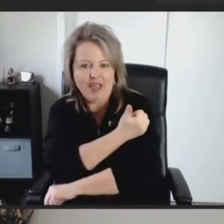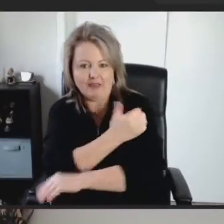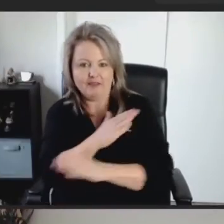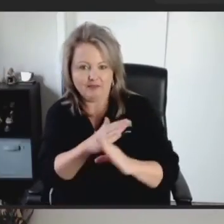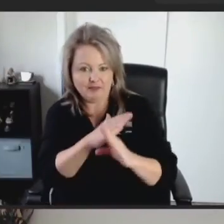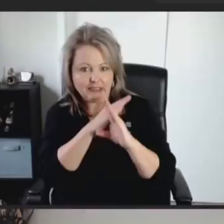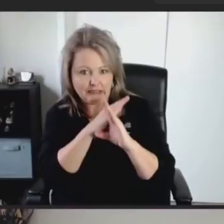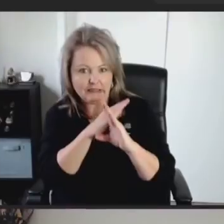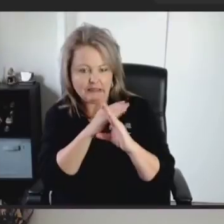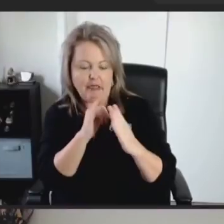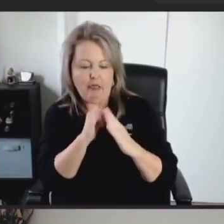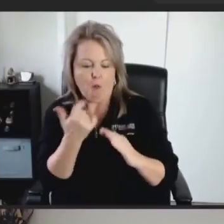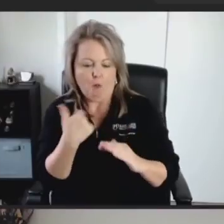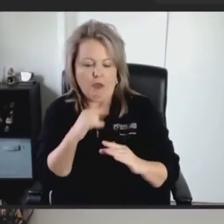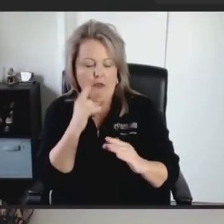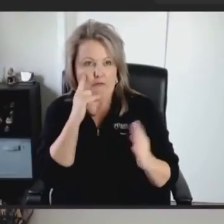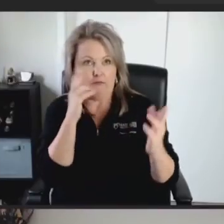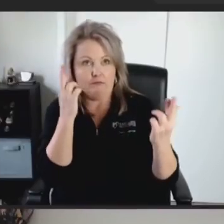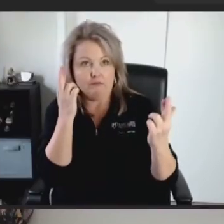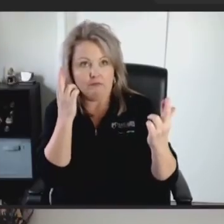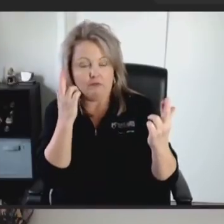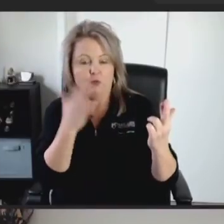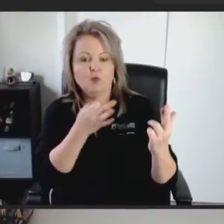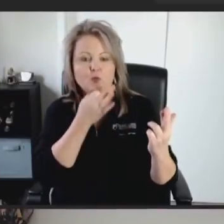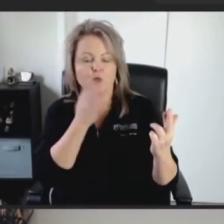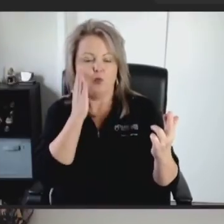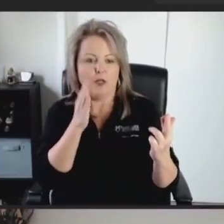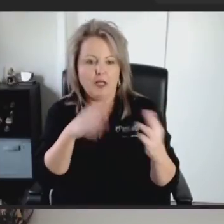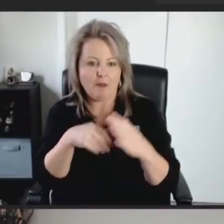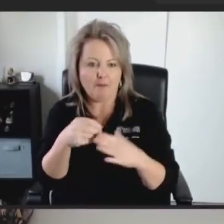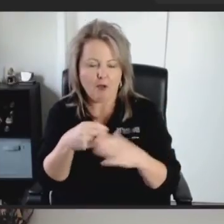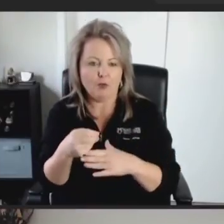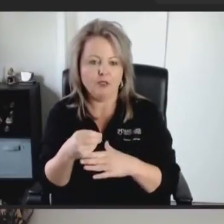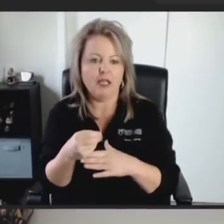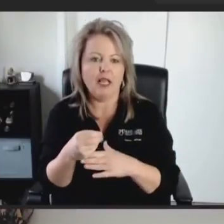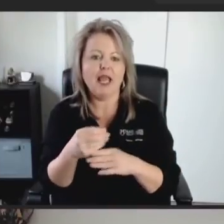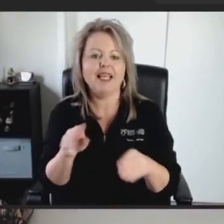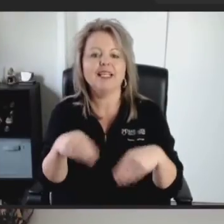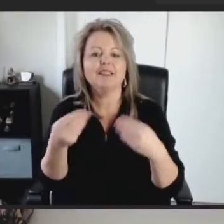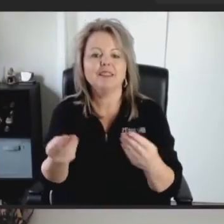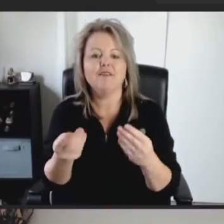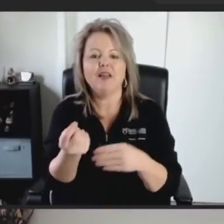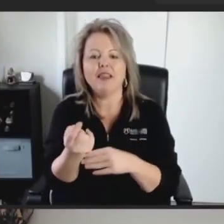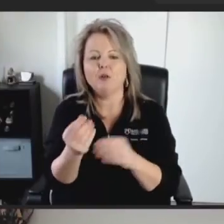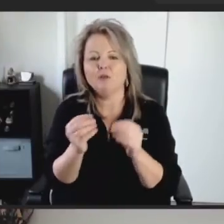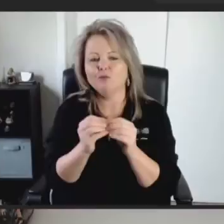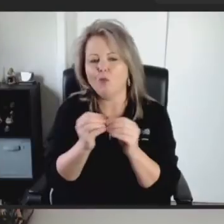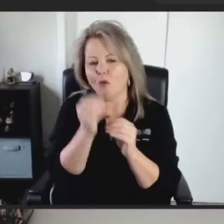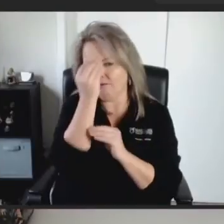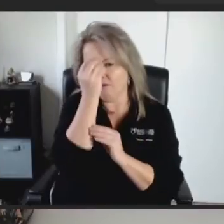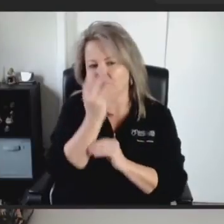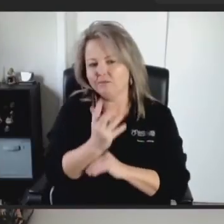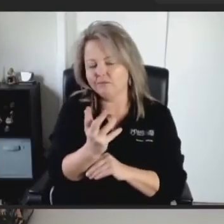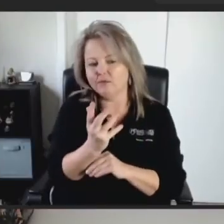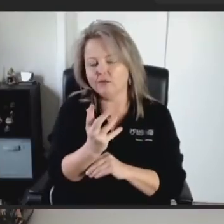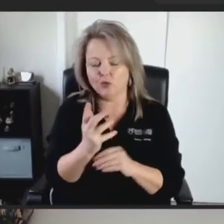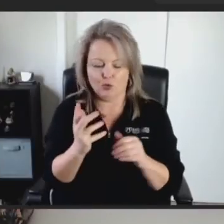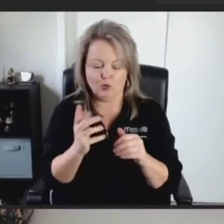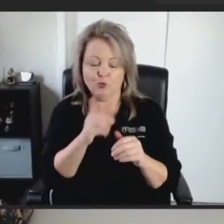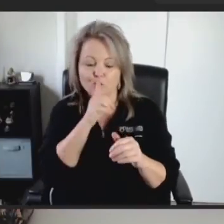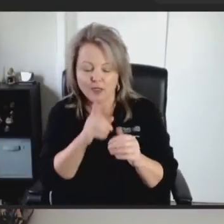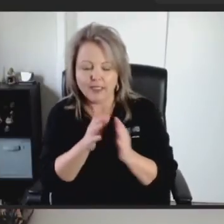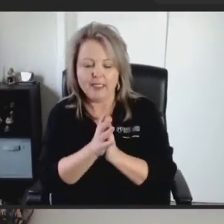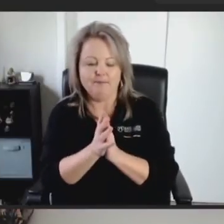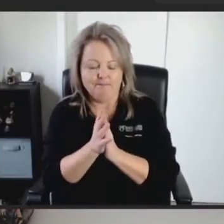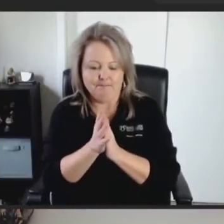are anticipating coming out hopefully very soon. I'm going to give a little bit more information into both of those. So really the front runner that